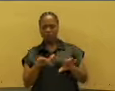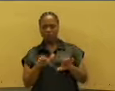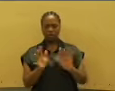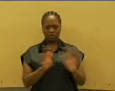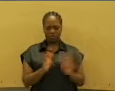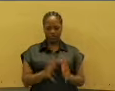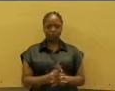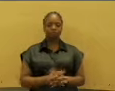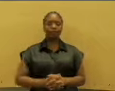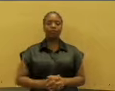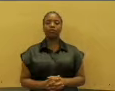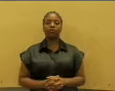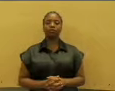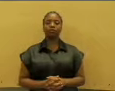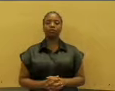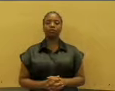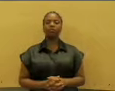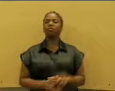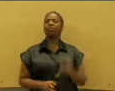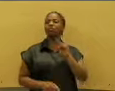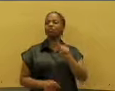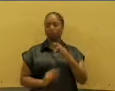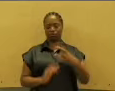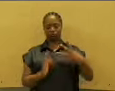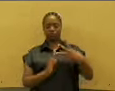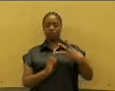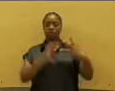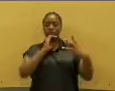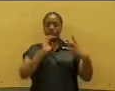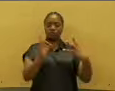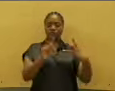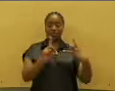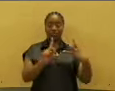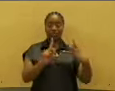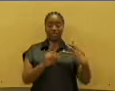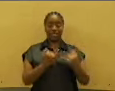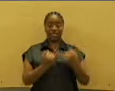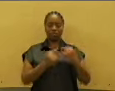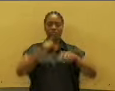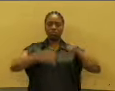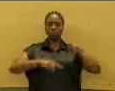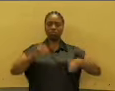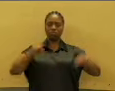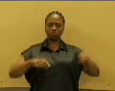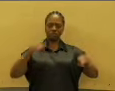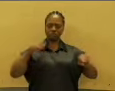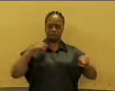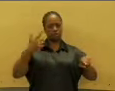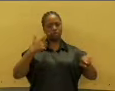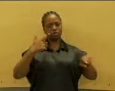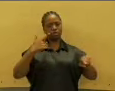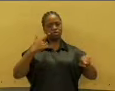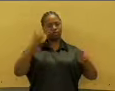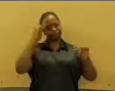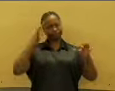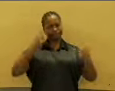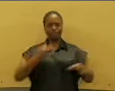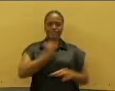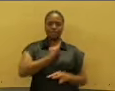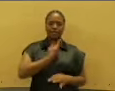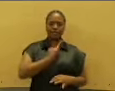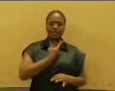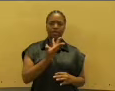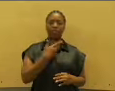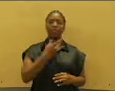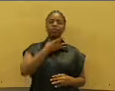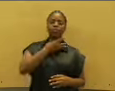Right. So it refers to a sexual diversity where people can define themselves in terms of sexual orientation.